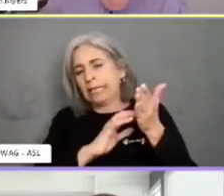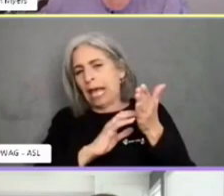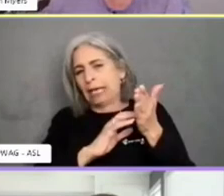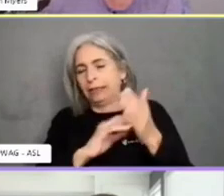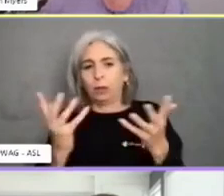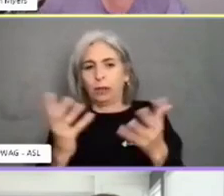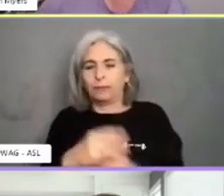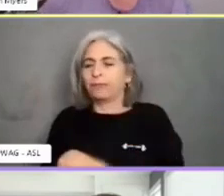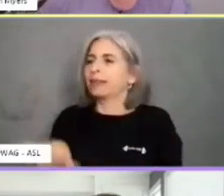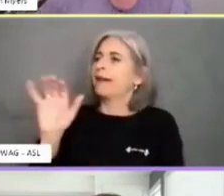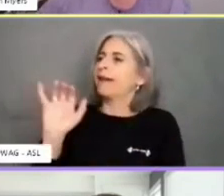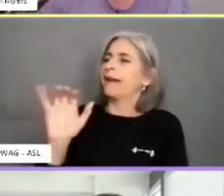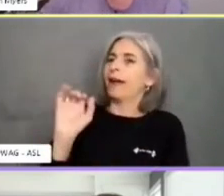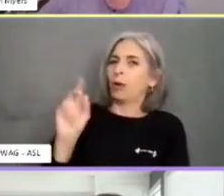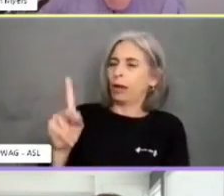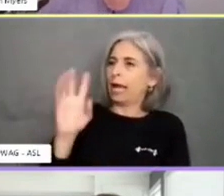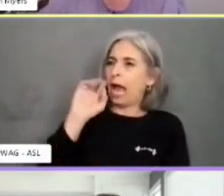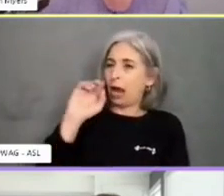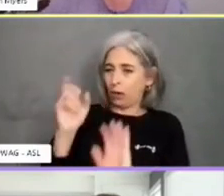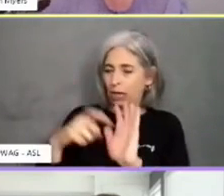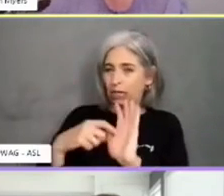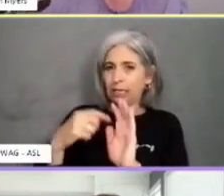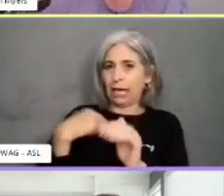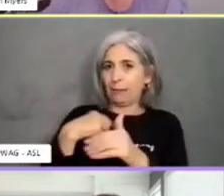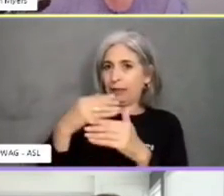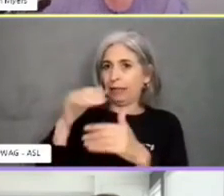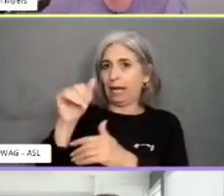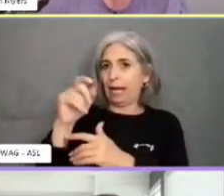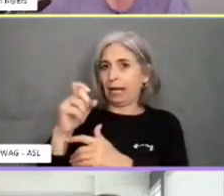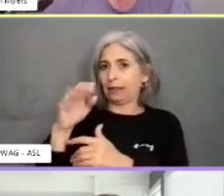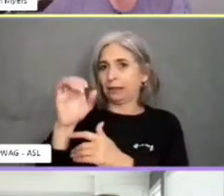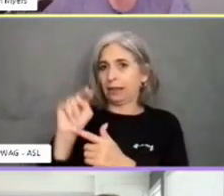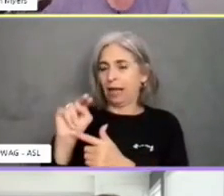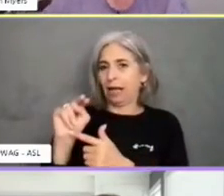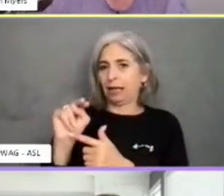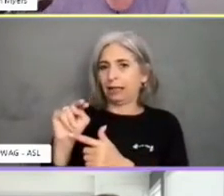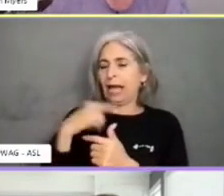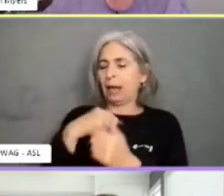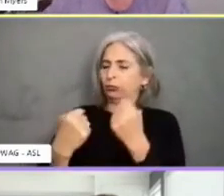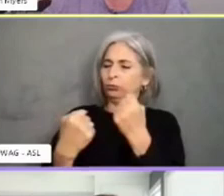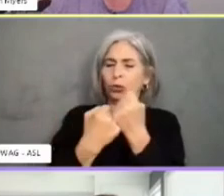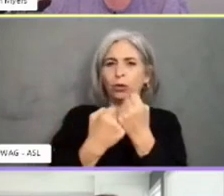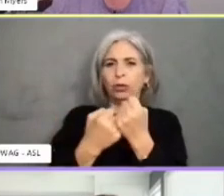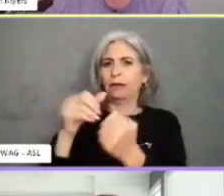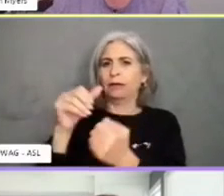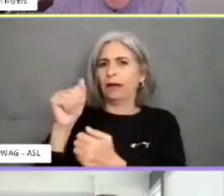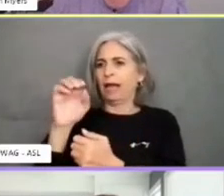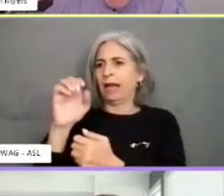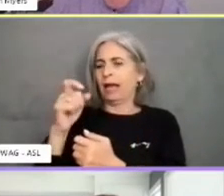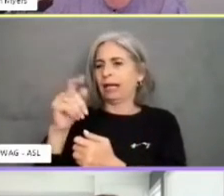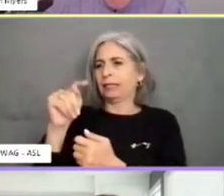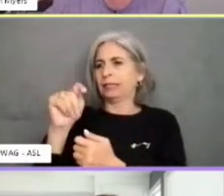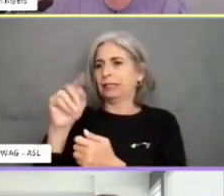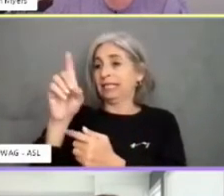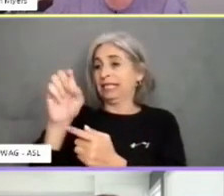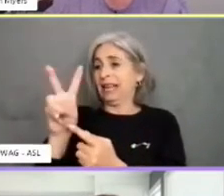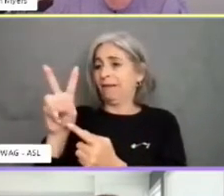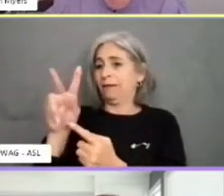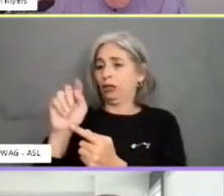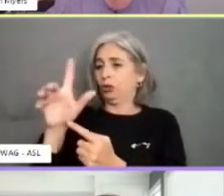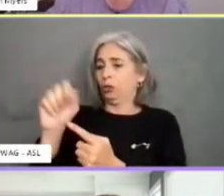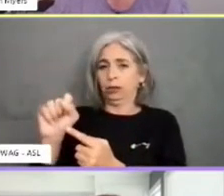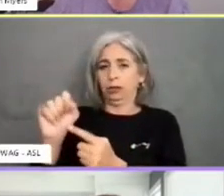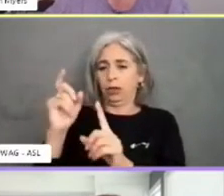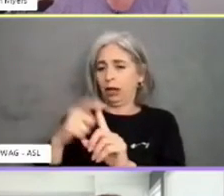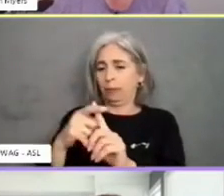so I recognize I am at AxeCon by DQ Systems, but I am a big fan of Axe DevTools as an automated scanner.